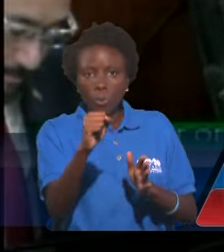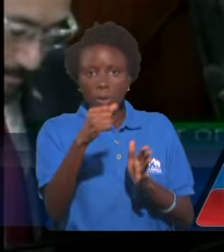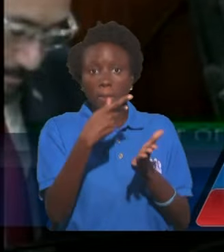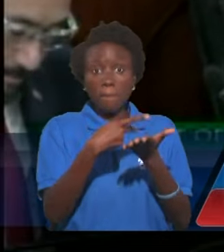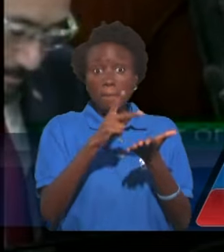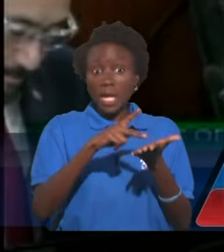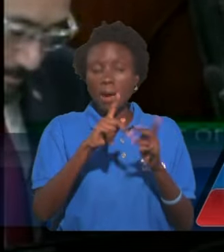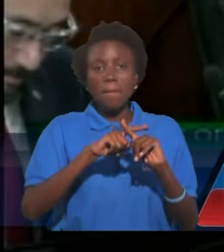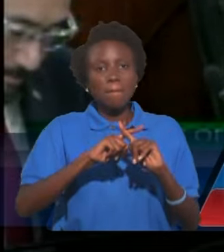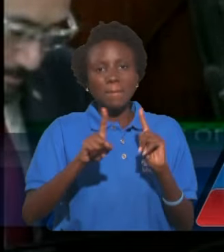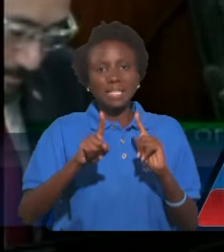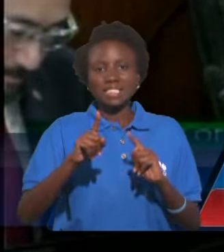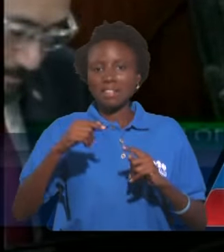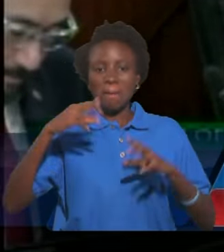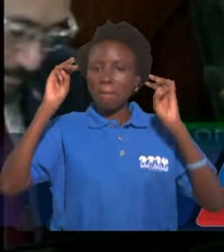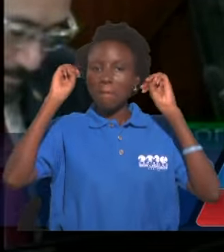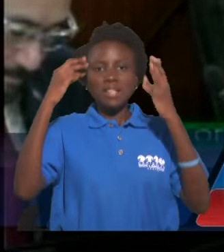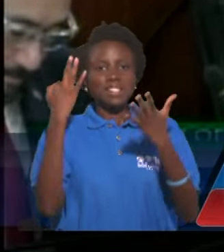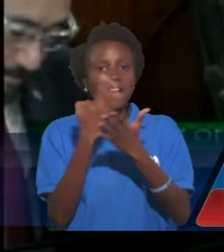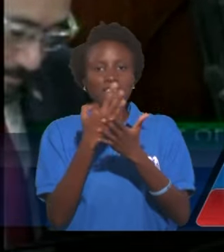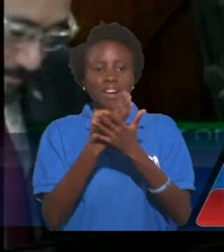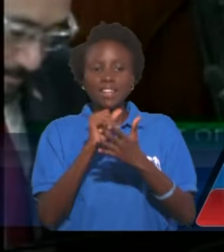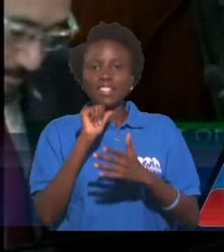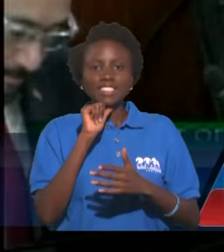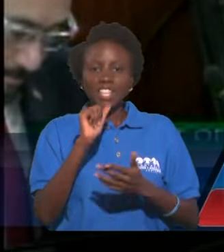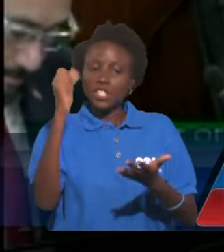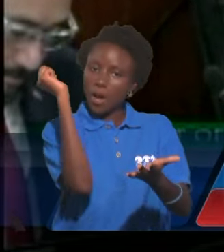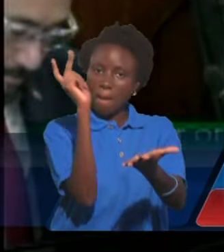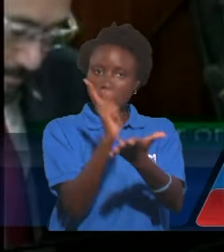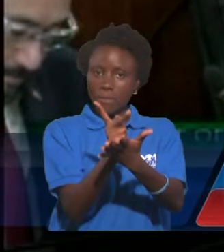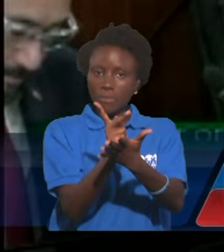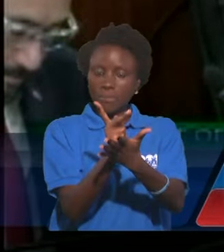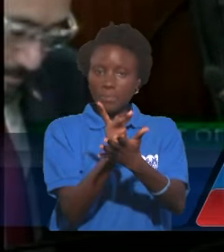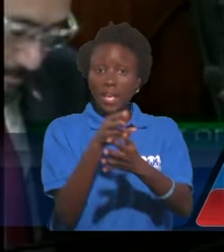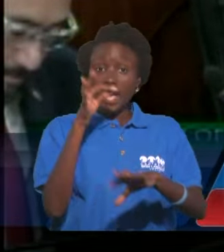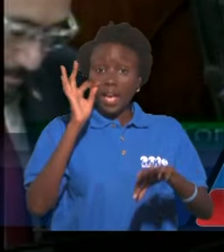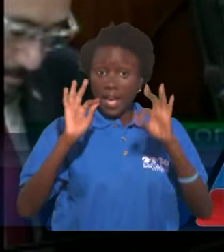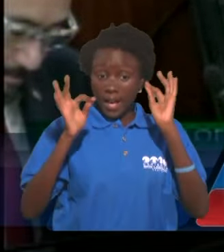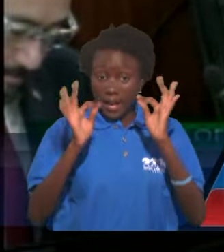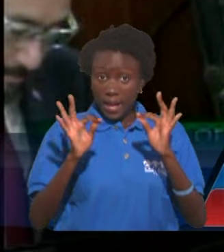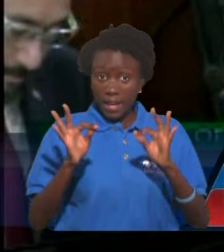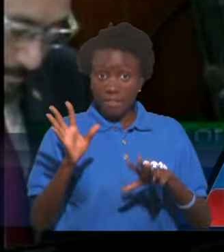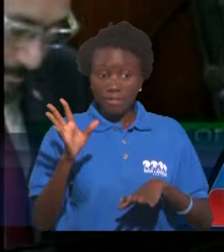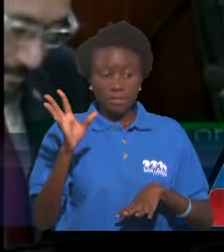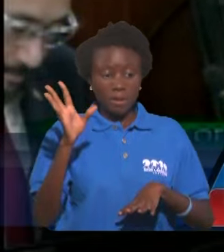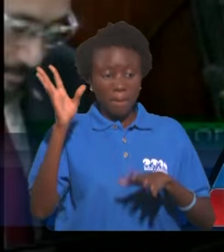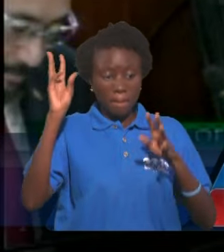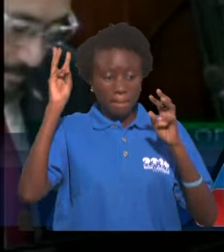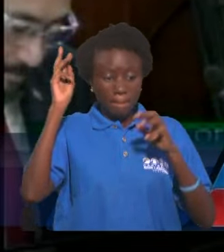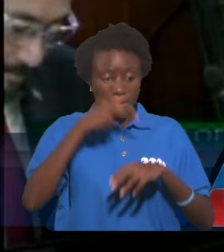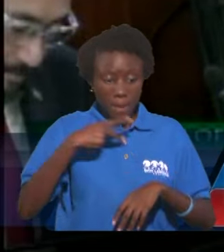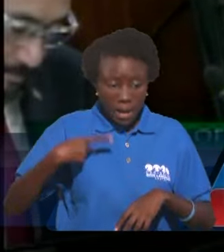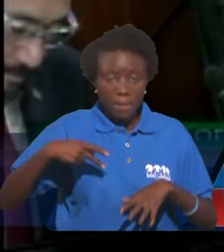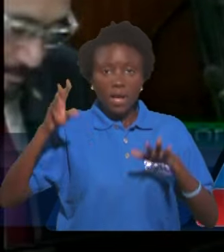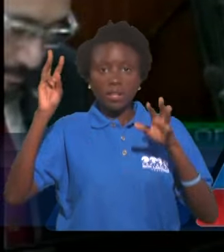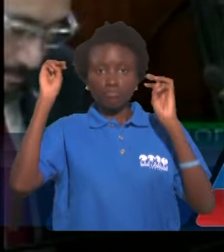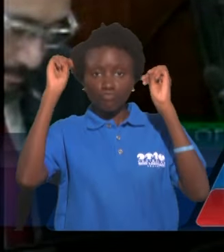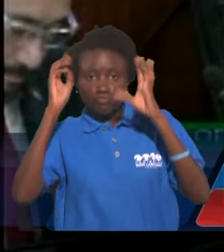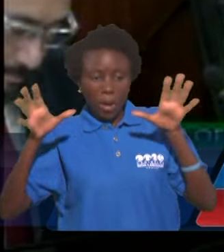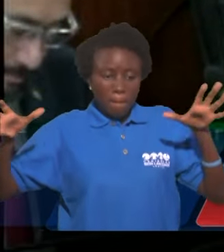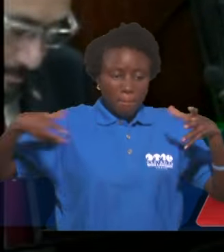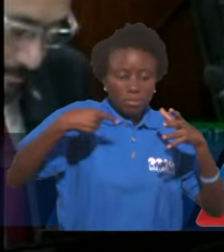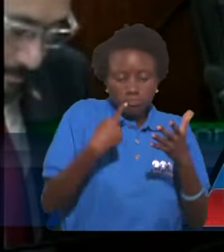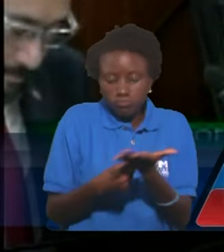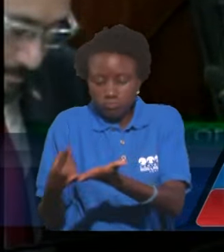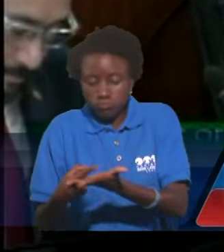consent. This is not the way that a cabinet decision should be communicated to the public, especially on a matter as